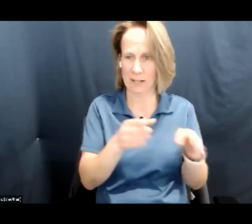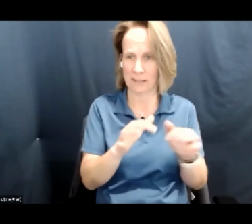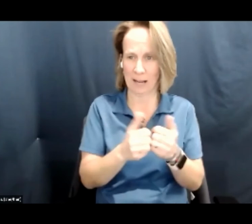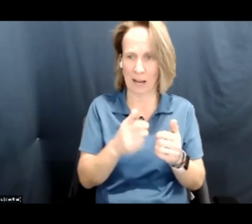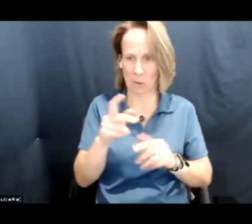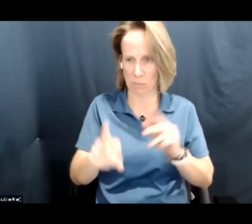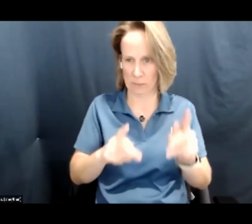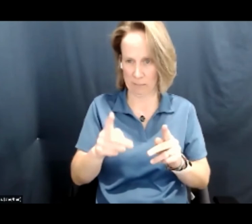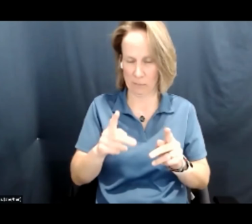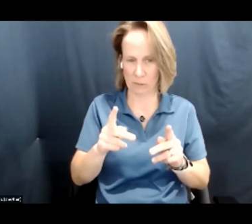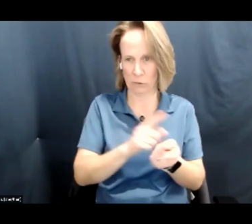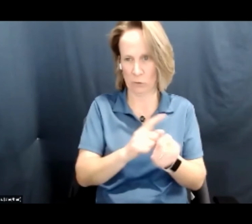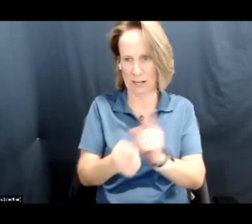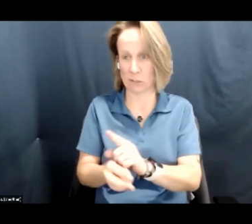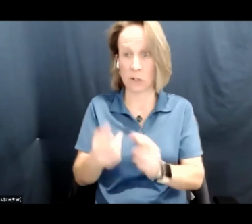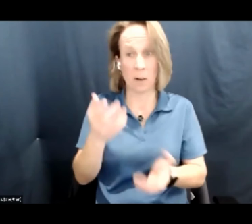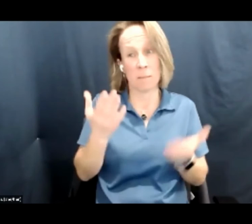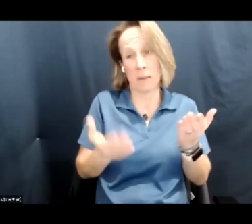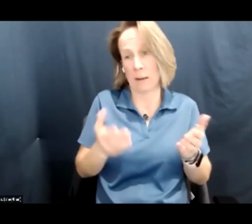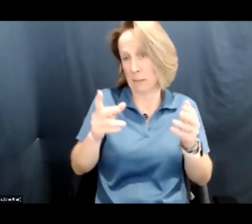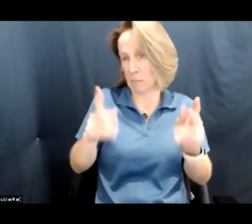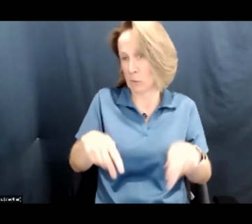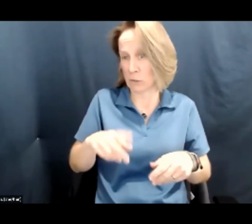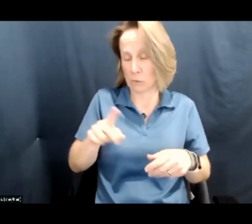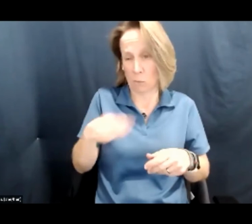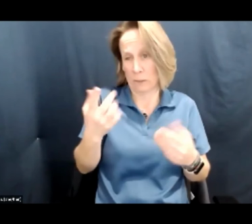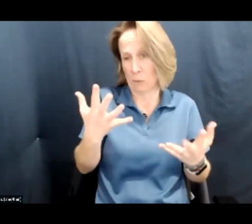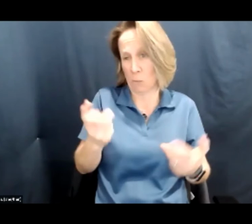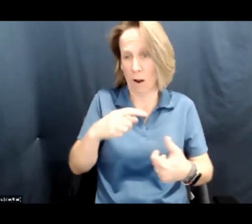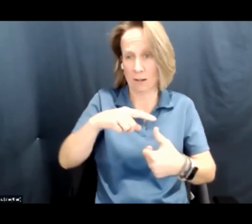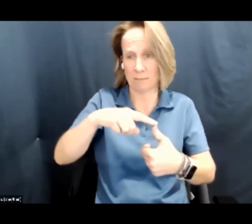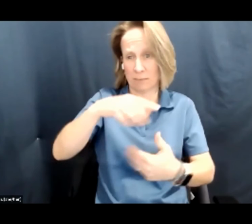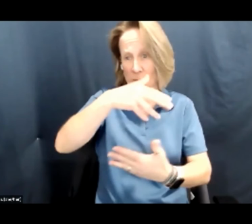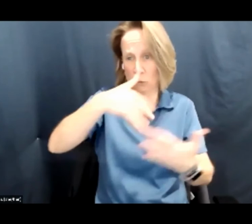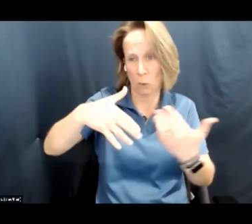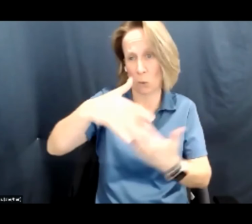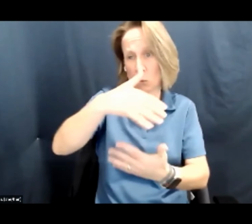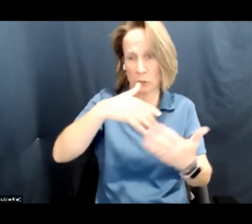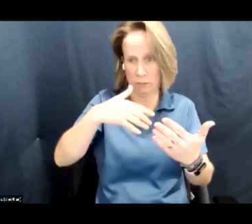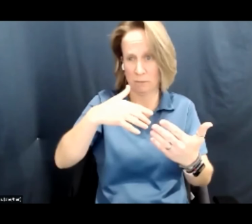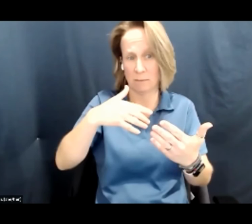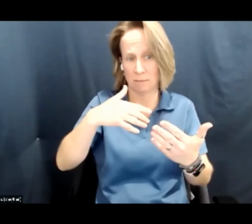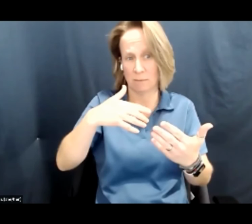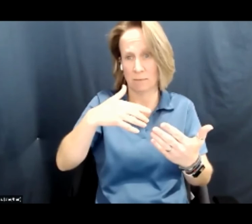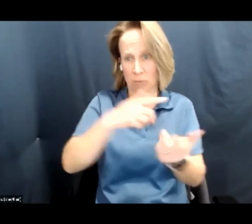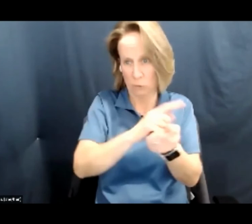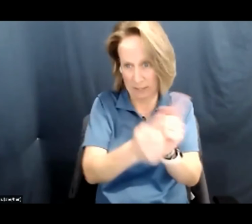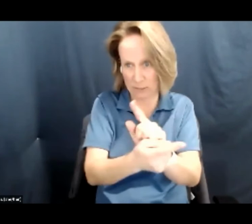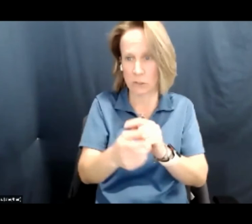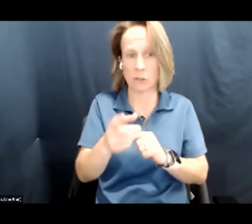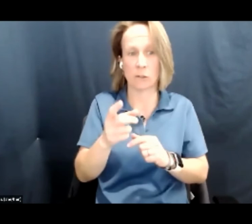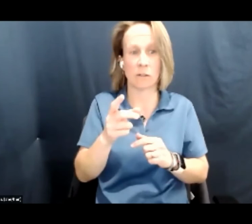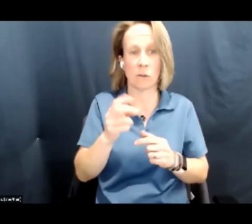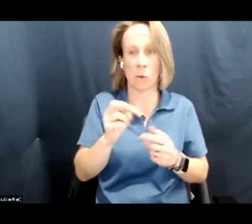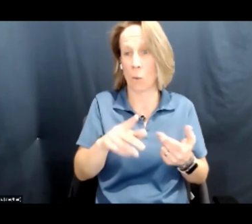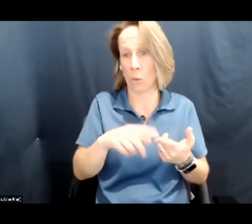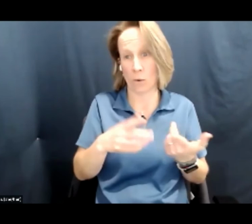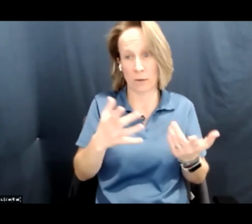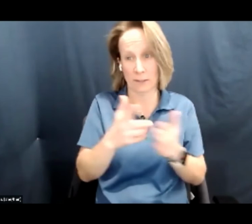socially transition, and they may never choose to legally or physically transition or medically transition.